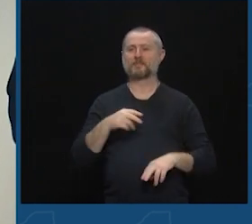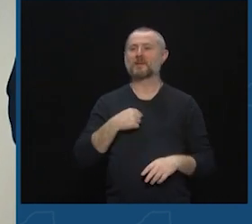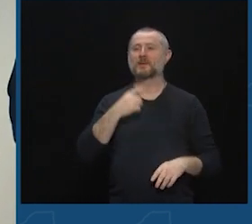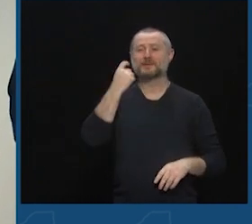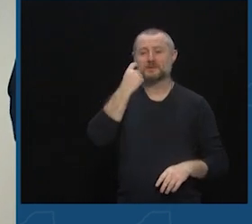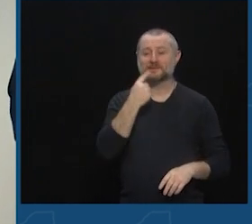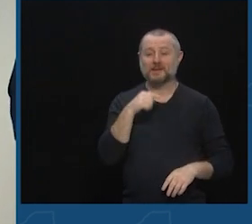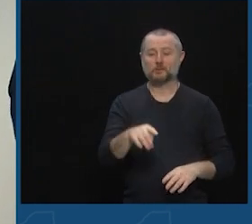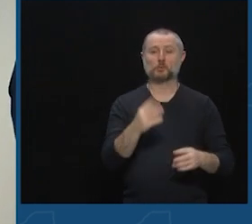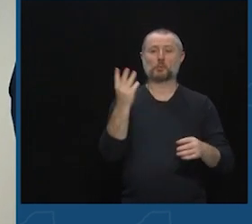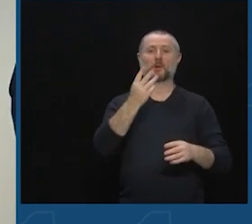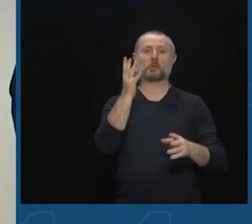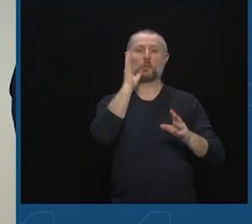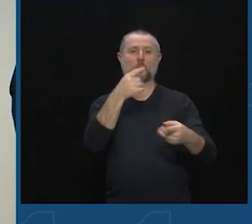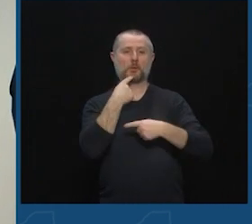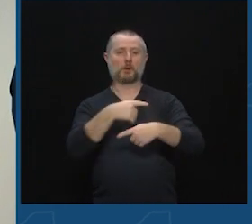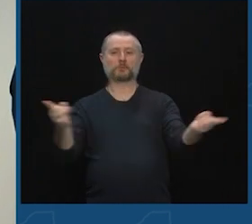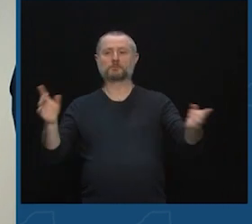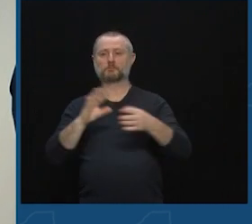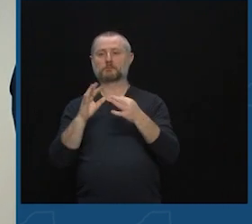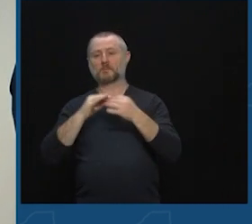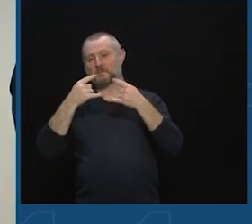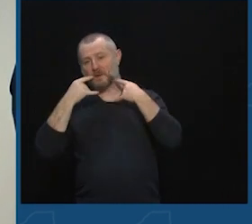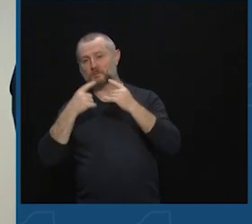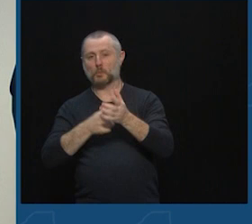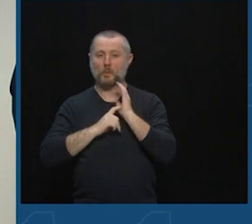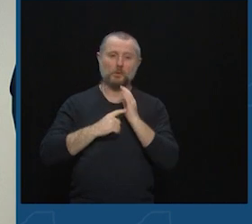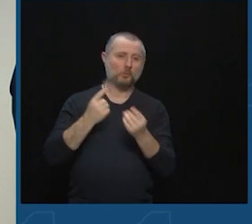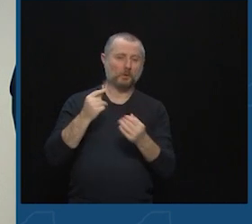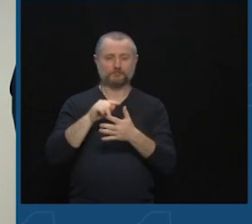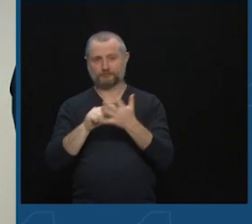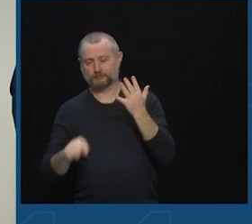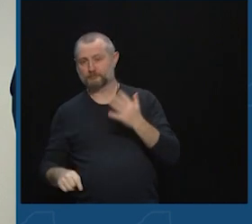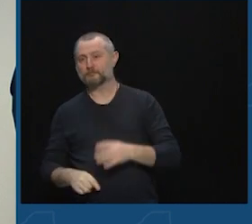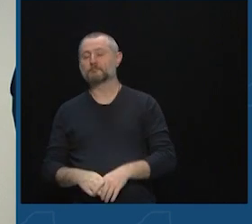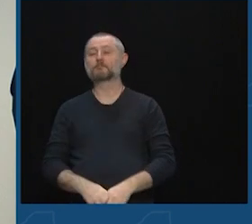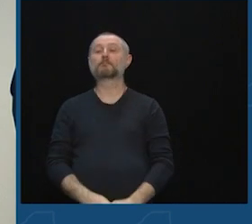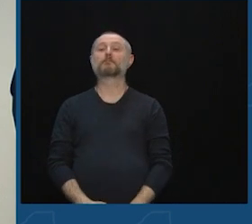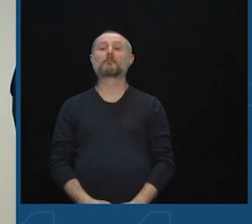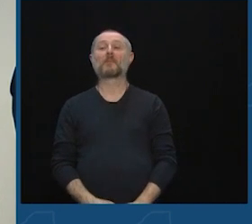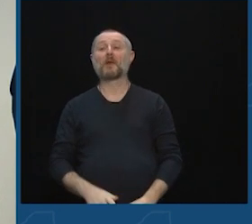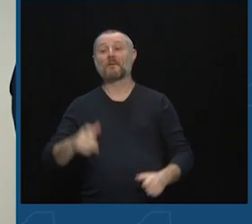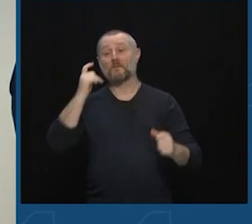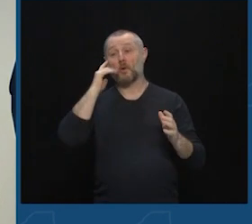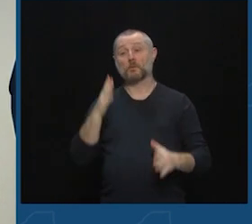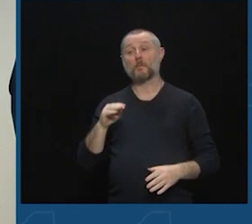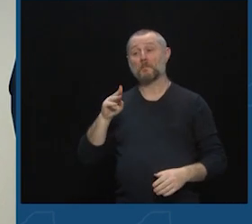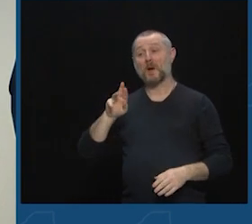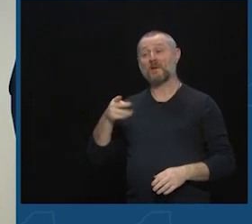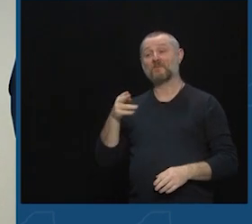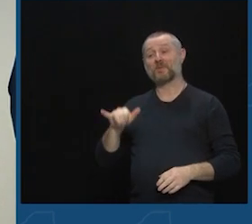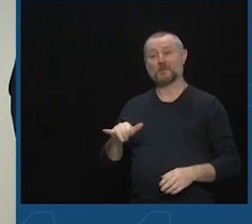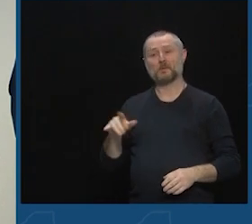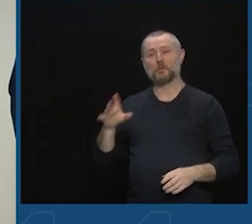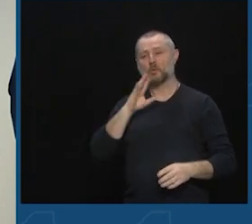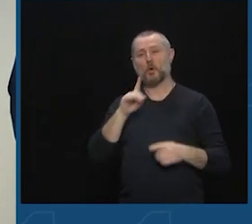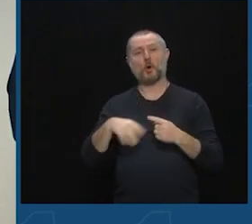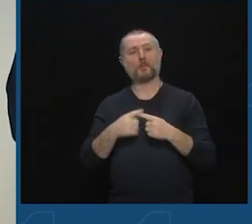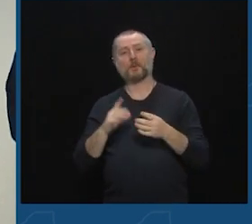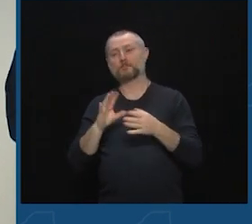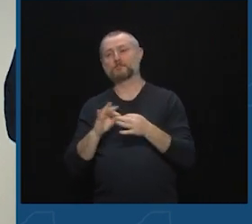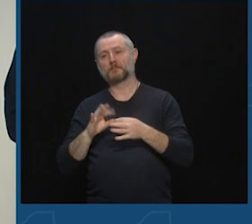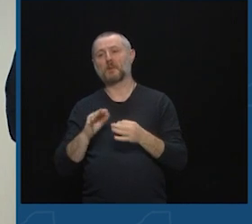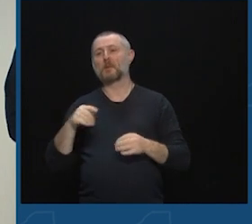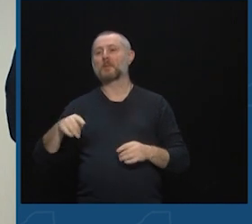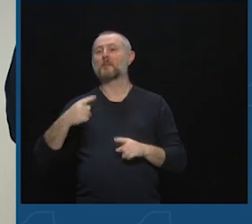our vaccination mask requirement for businesses. What I understand Governor Murphy is talking about is a situation 1 month from now.